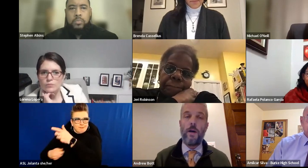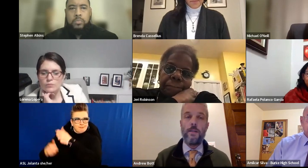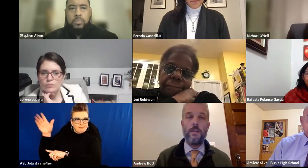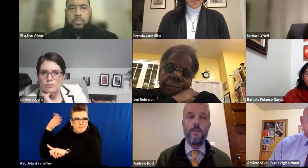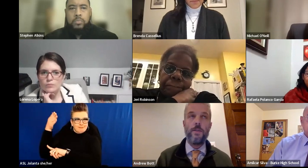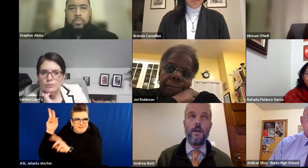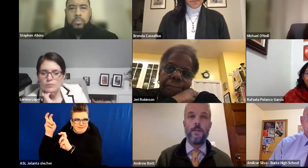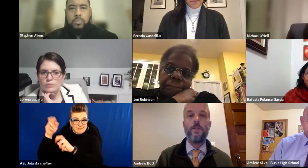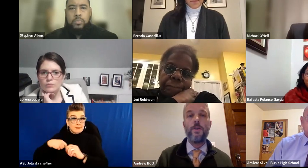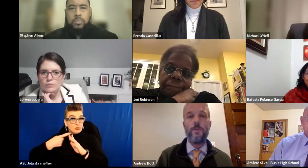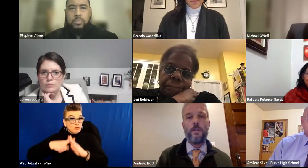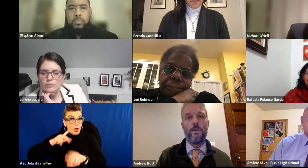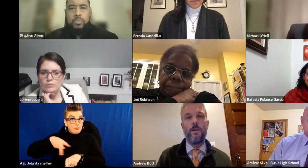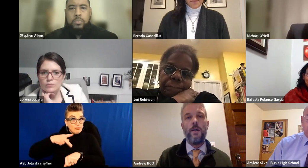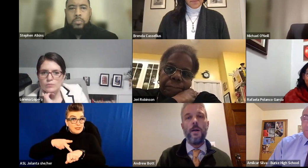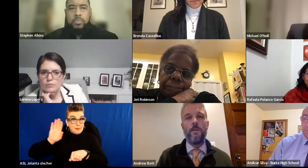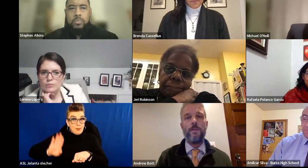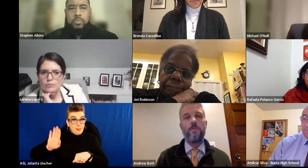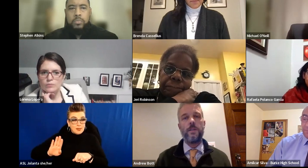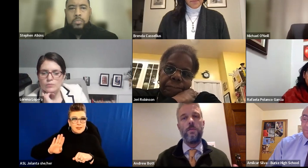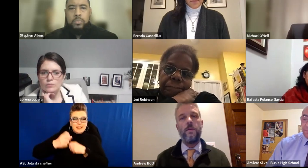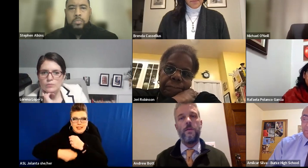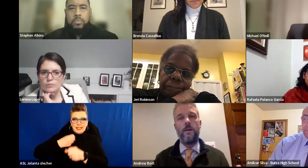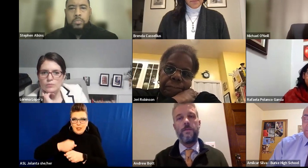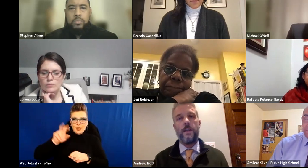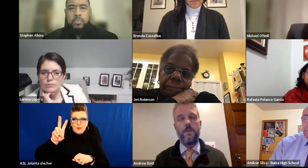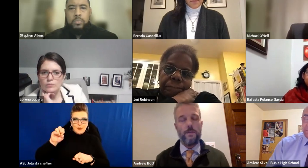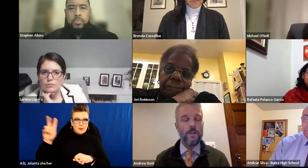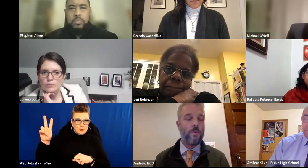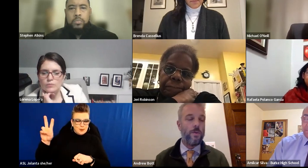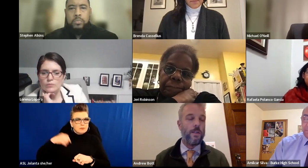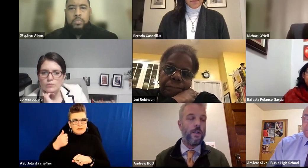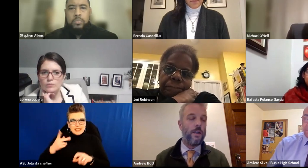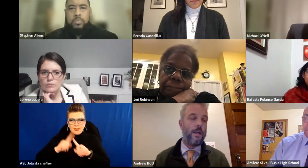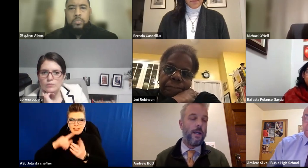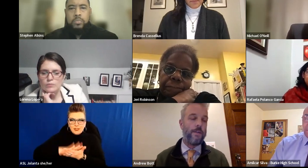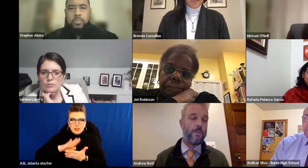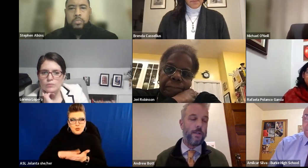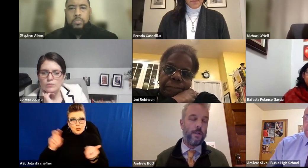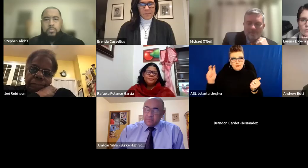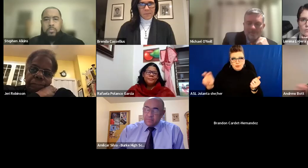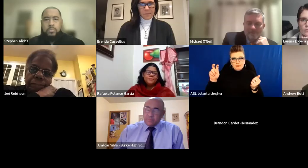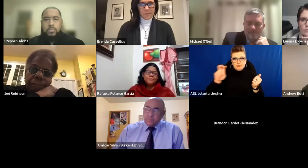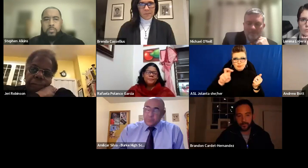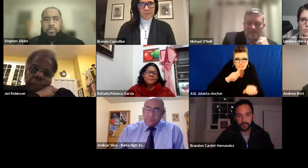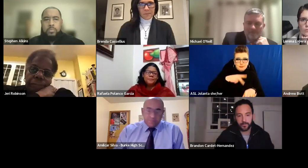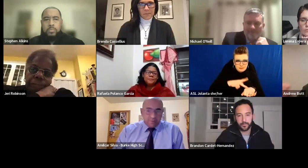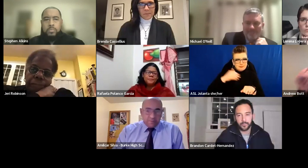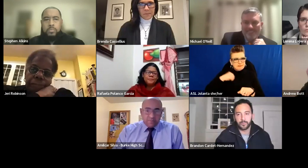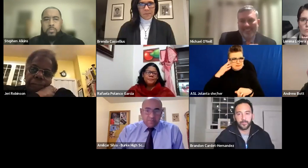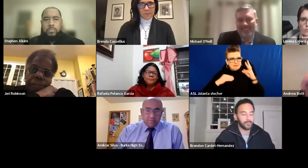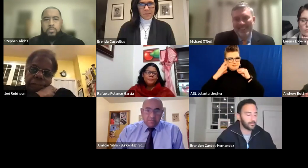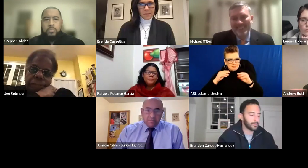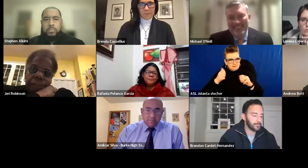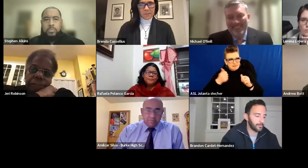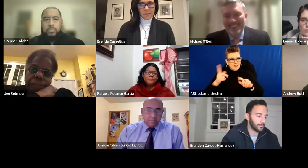principal in boston in 2002 and so i've been a principal of several different schools and and have experience across a number of